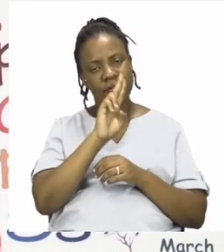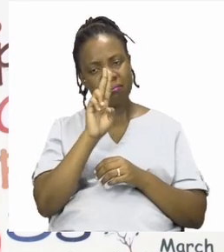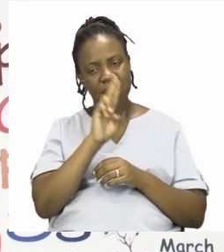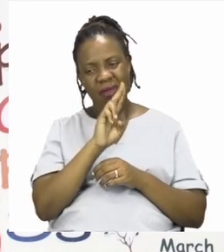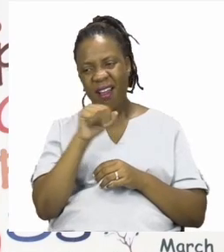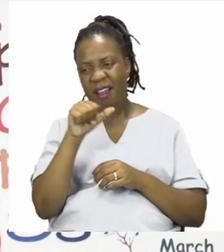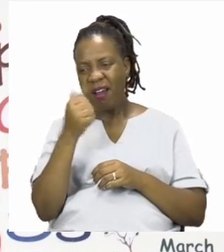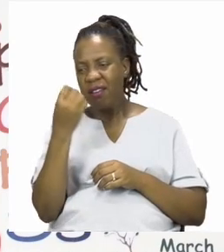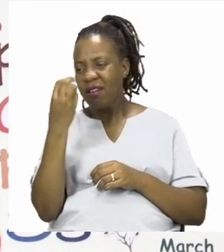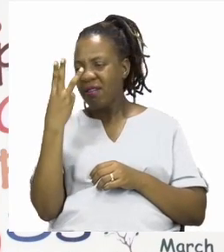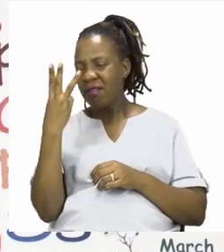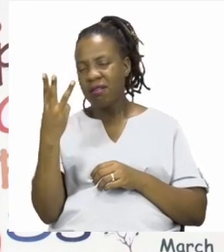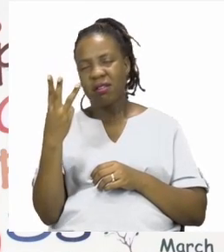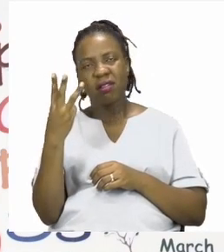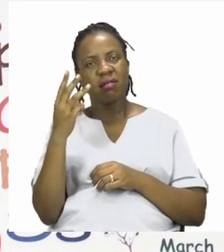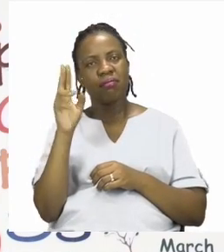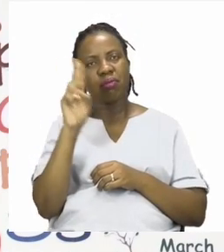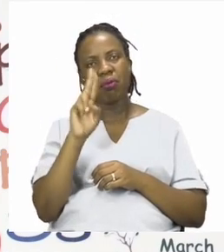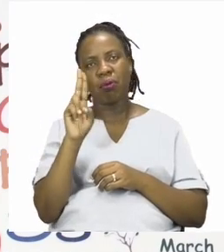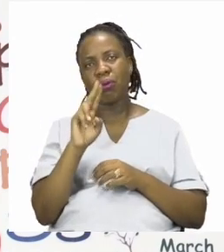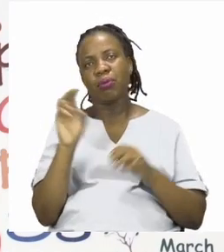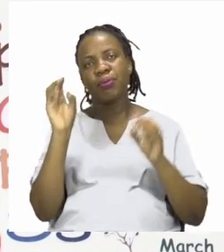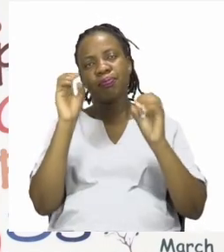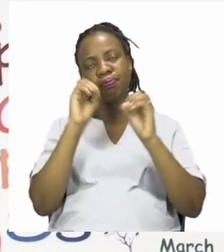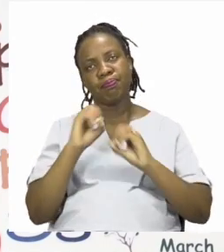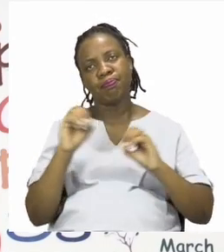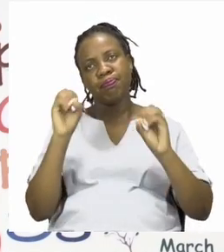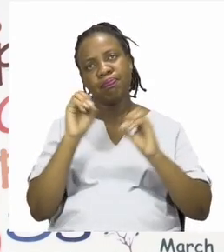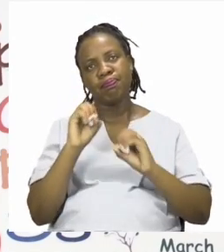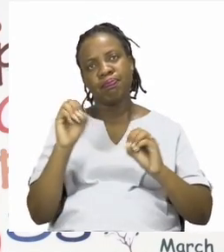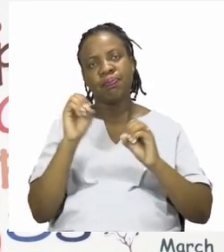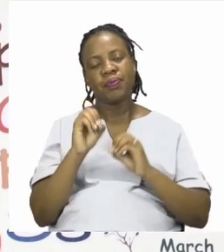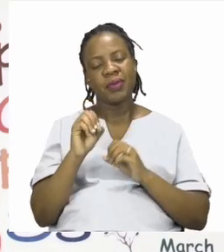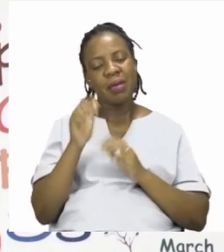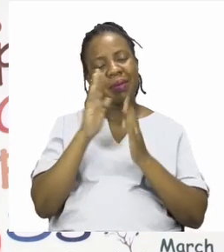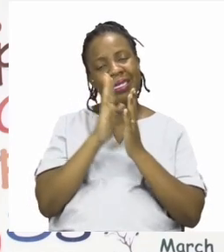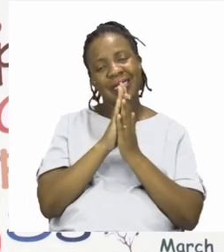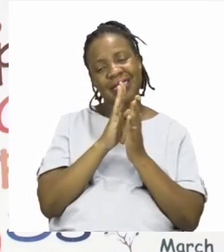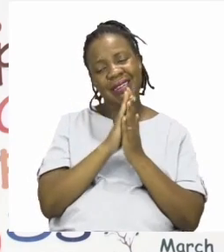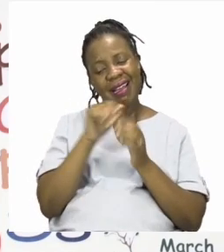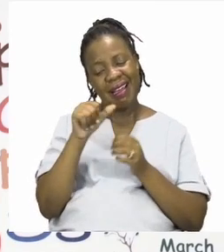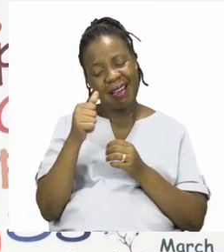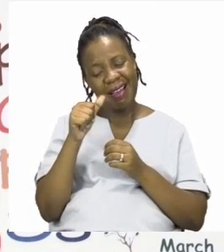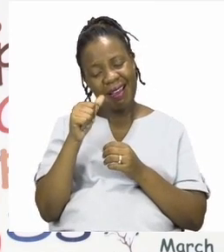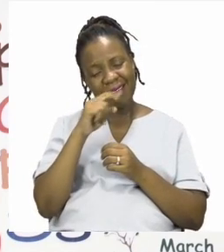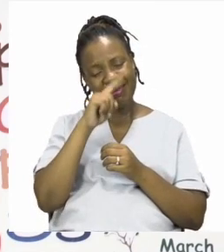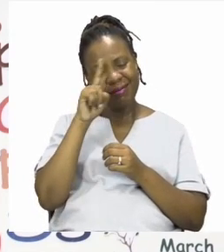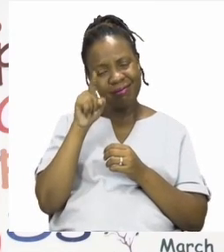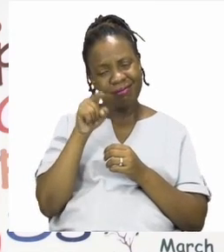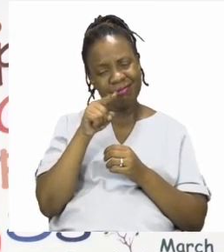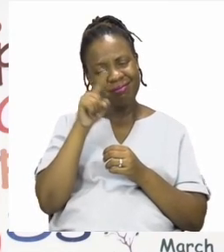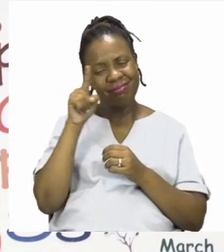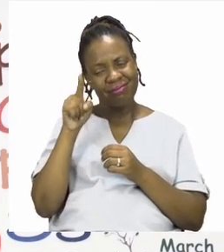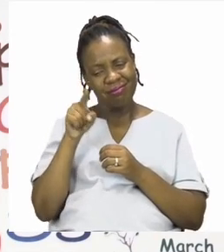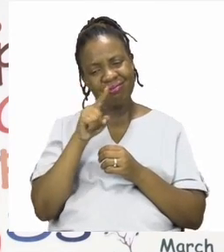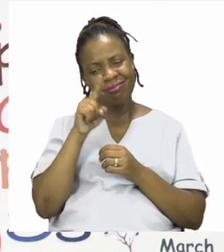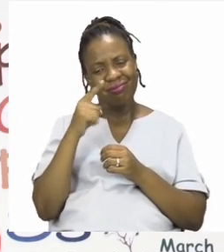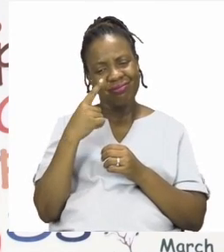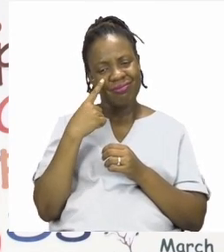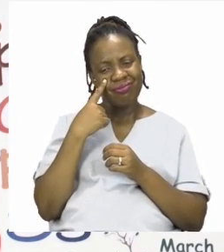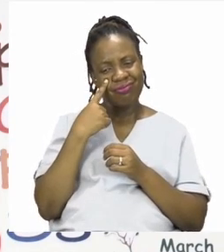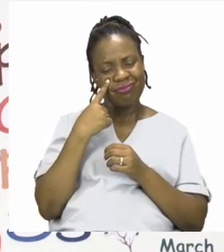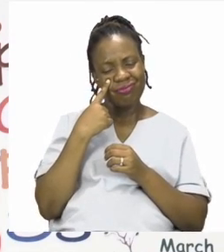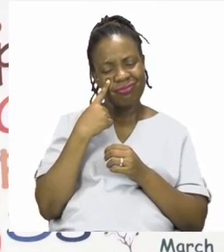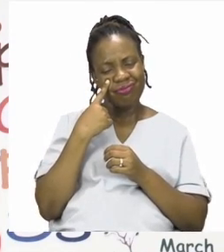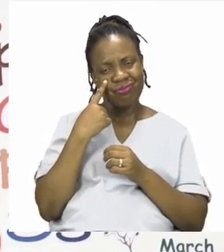shaded. Now, everyone, you need to have a look at all the other circles. You need to go ahead and count